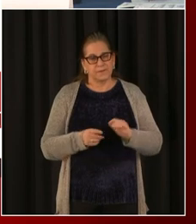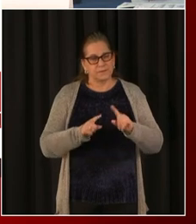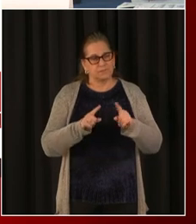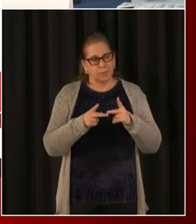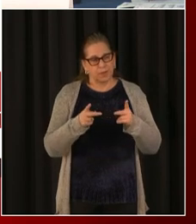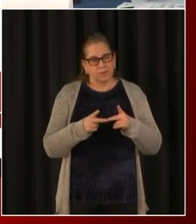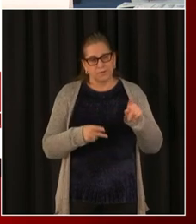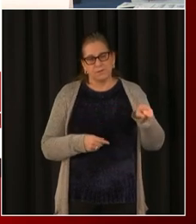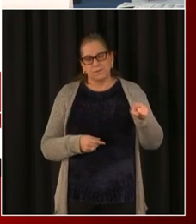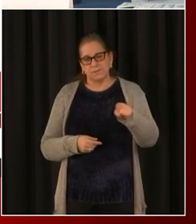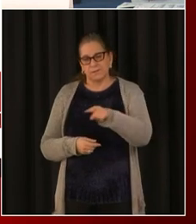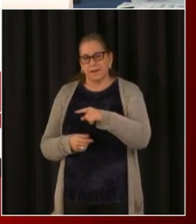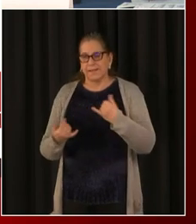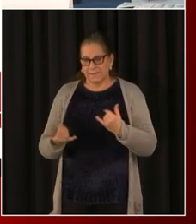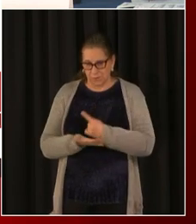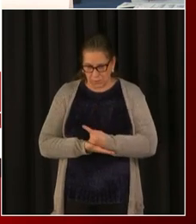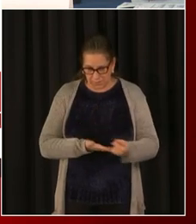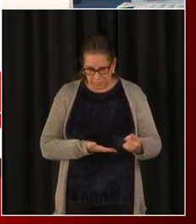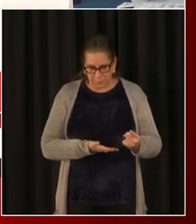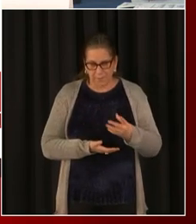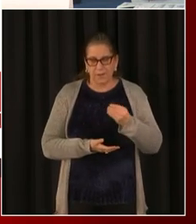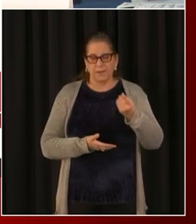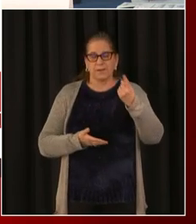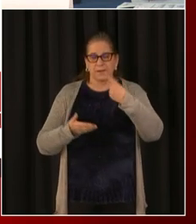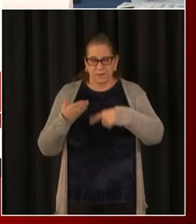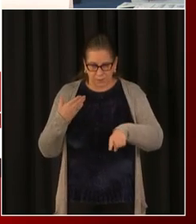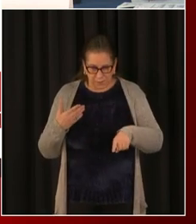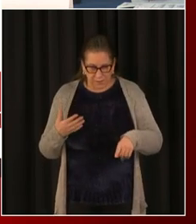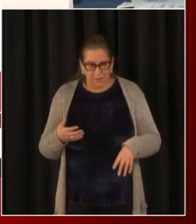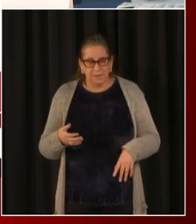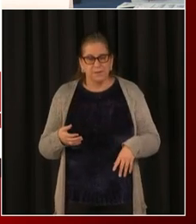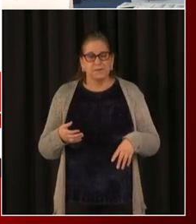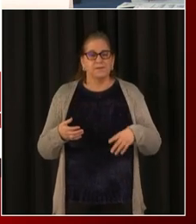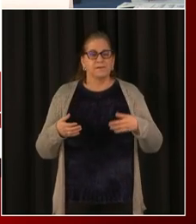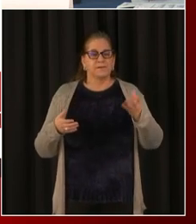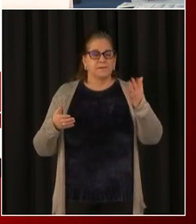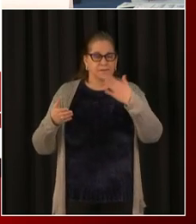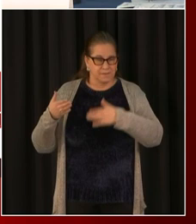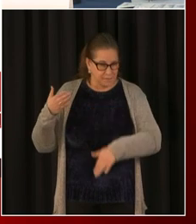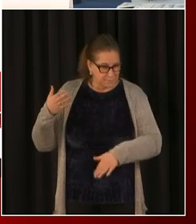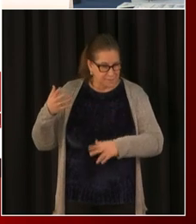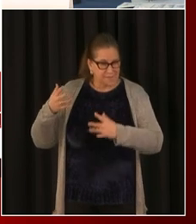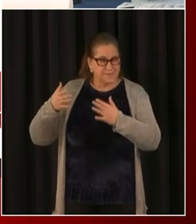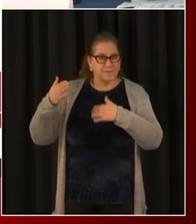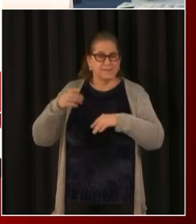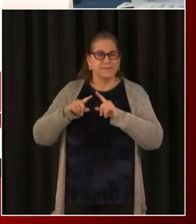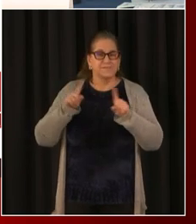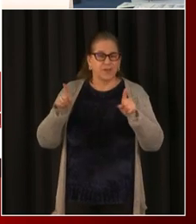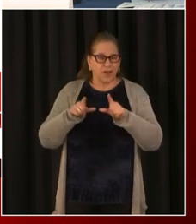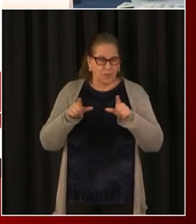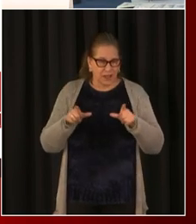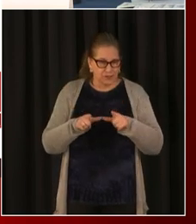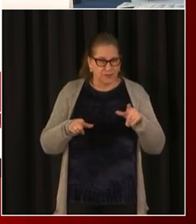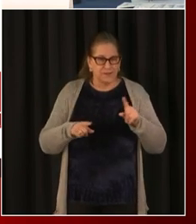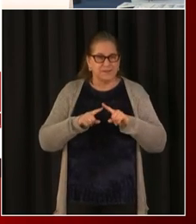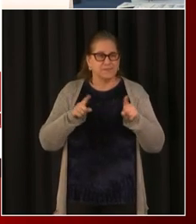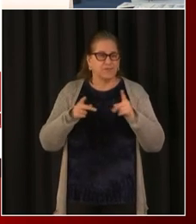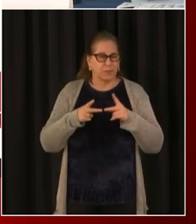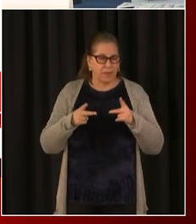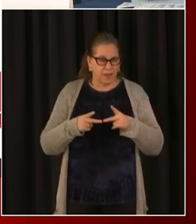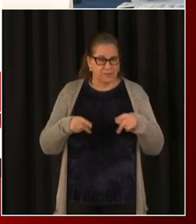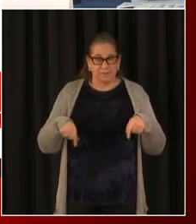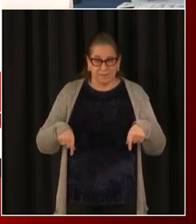week, early next week, and the others will hopefully come online by the end of the month. So they all won't be reliant on